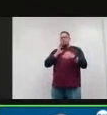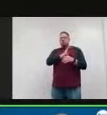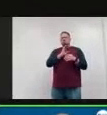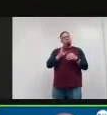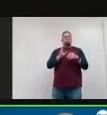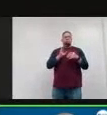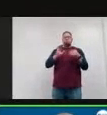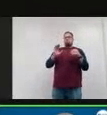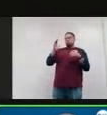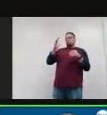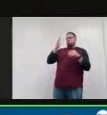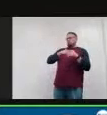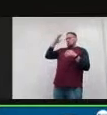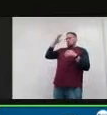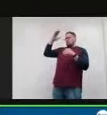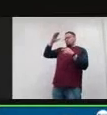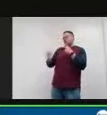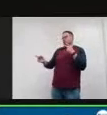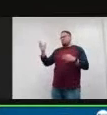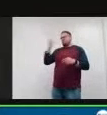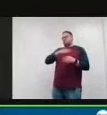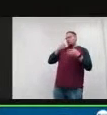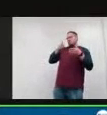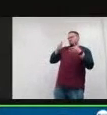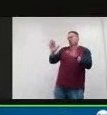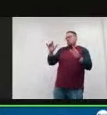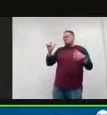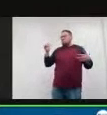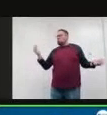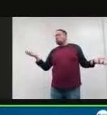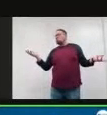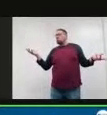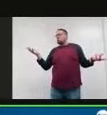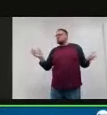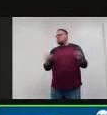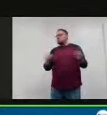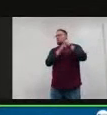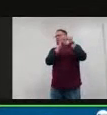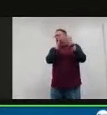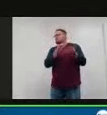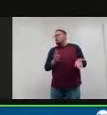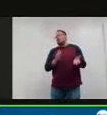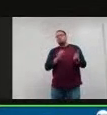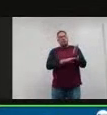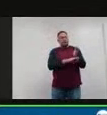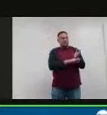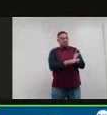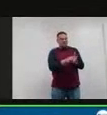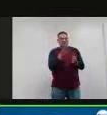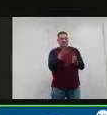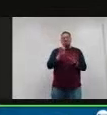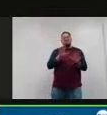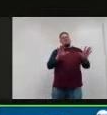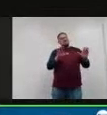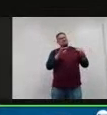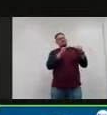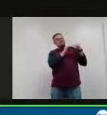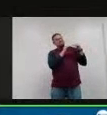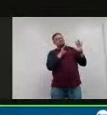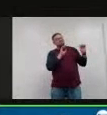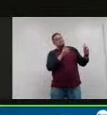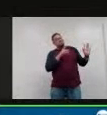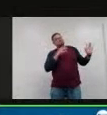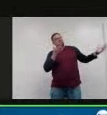was your choice. You got your way. So when you're in the minority, you have to play fair. So it's just playing